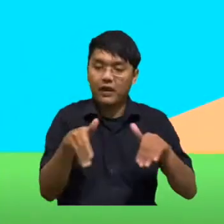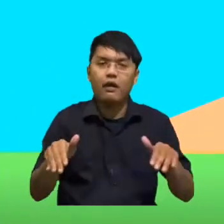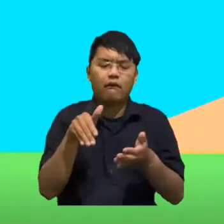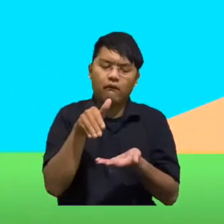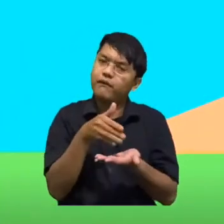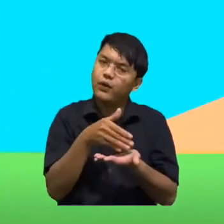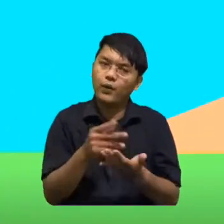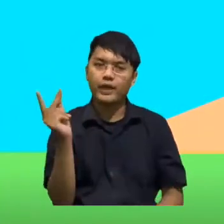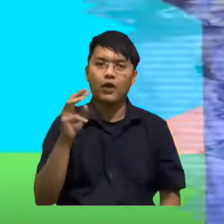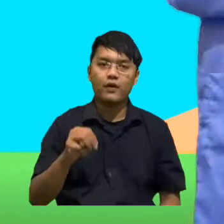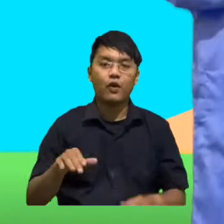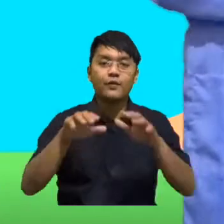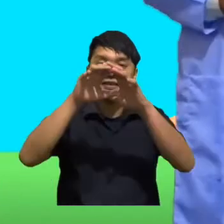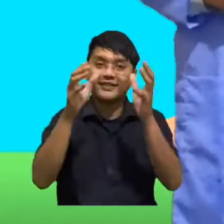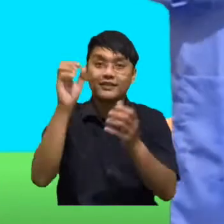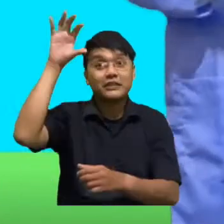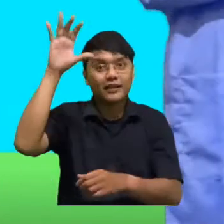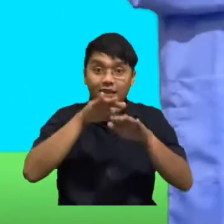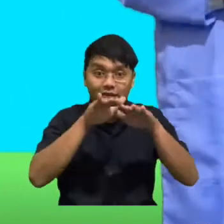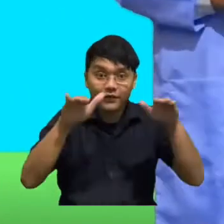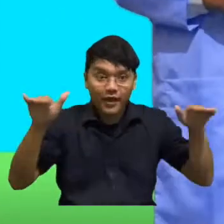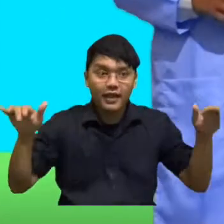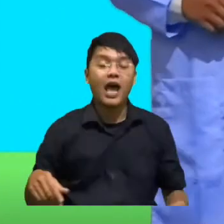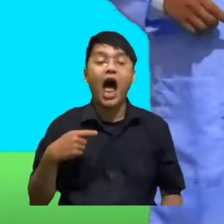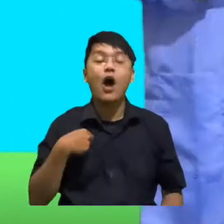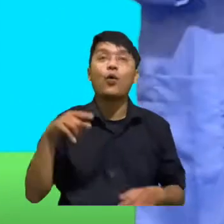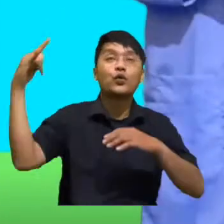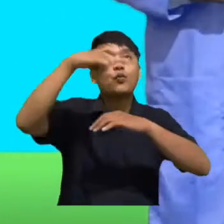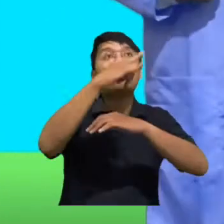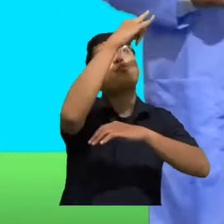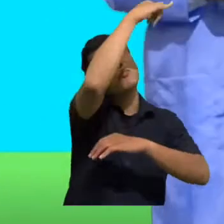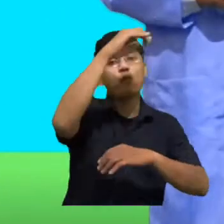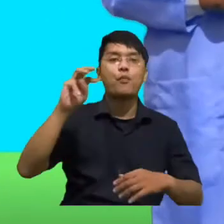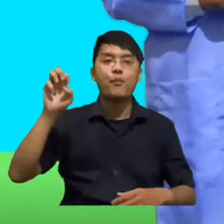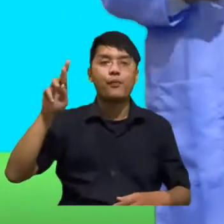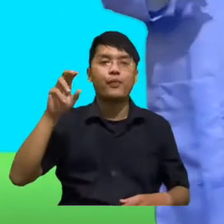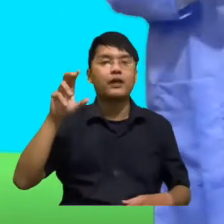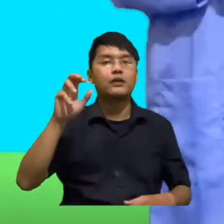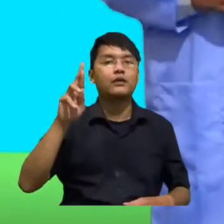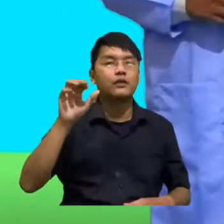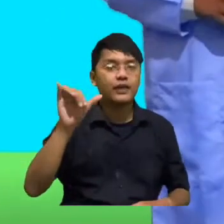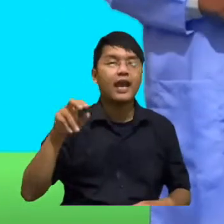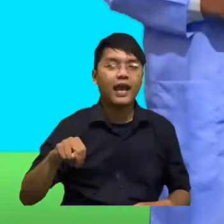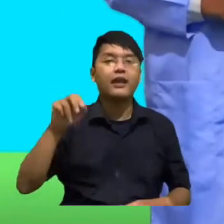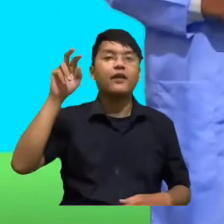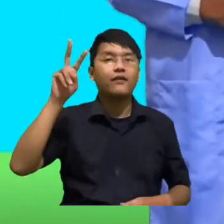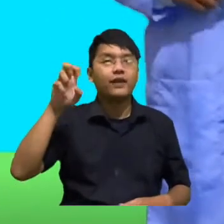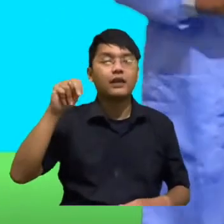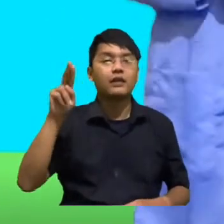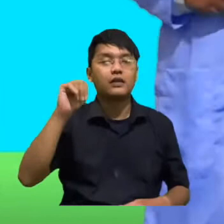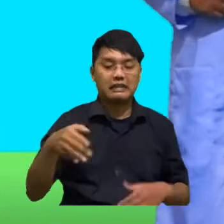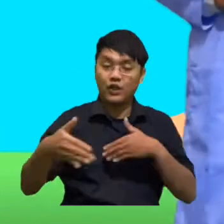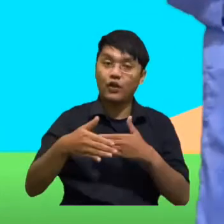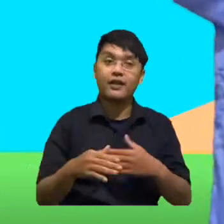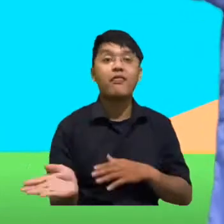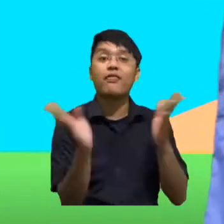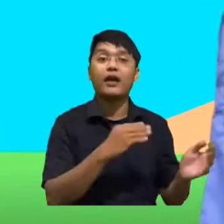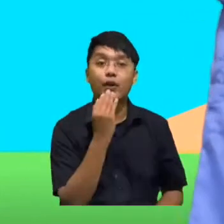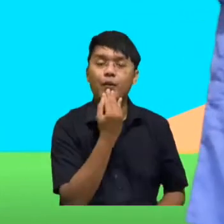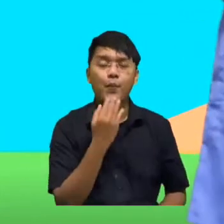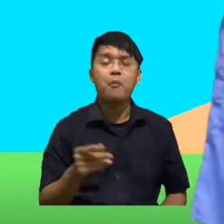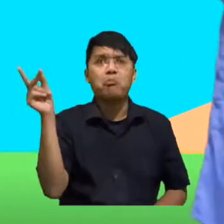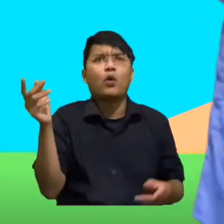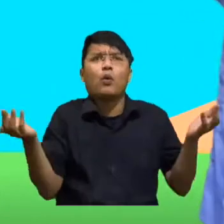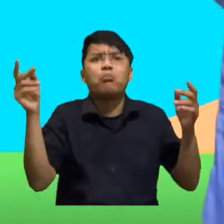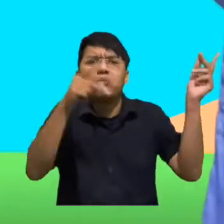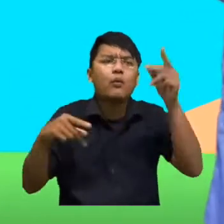from the sun's surface. Maybe I will go to Mercury and Venus because they distance are closer than Sol. But who the hell else people who want to go